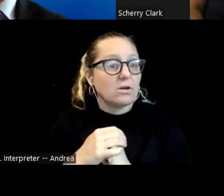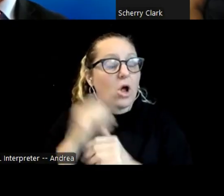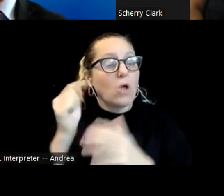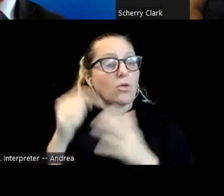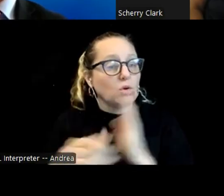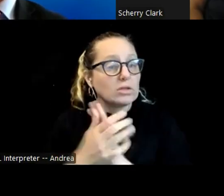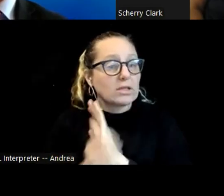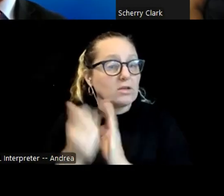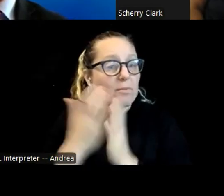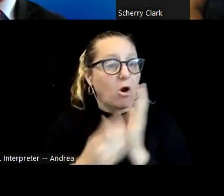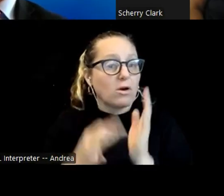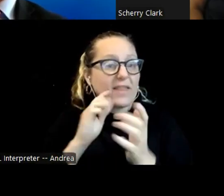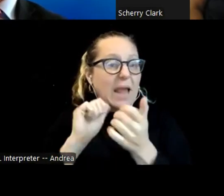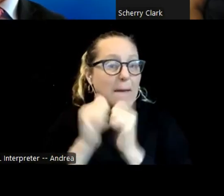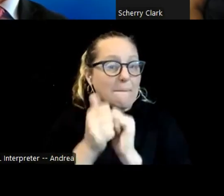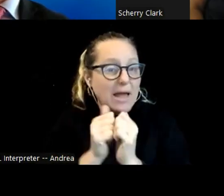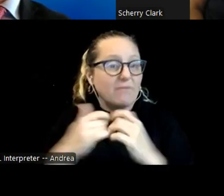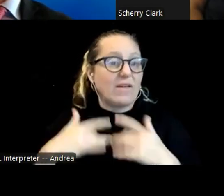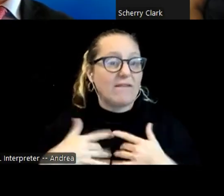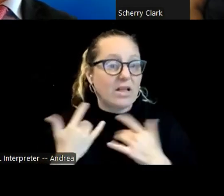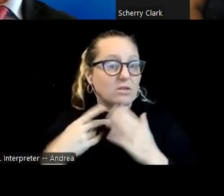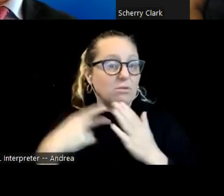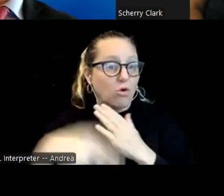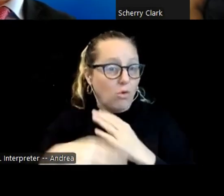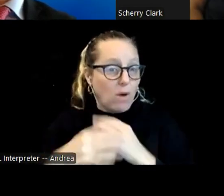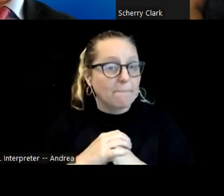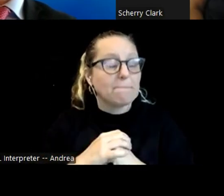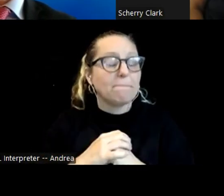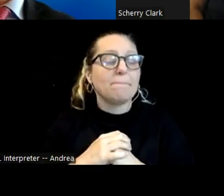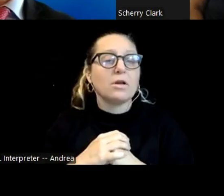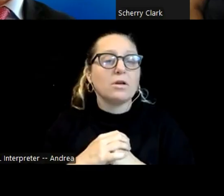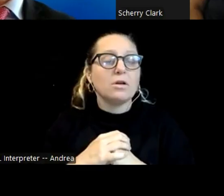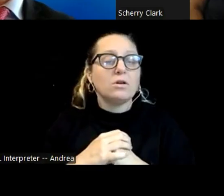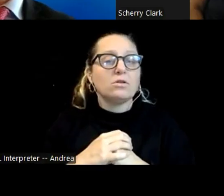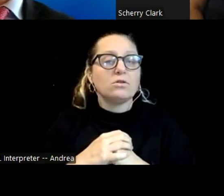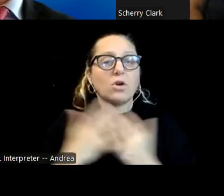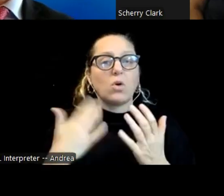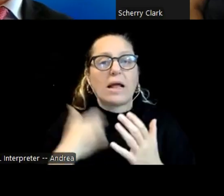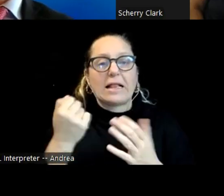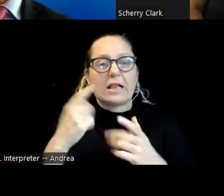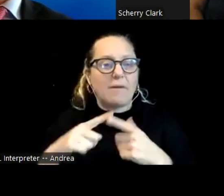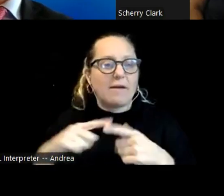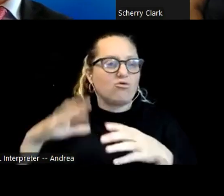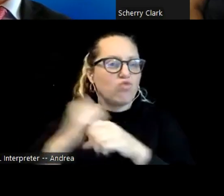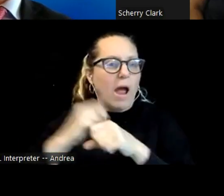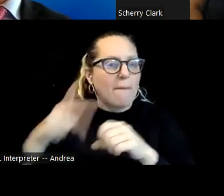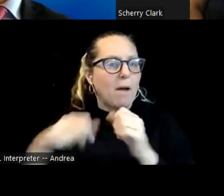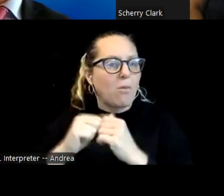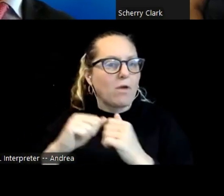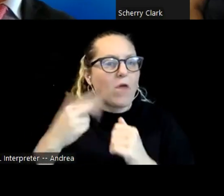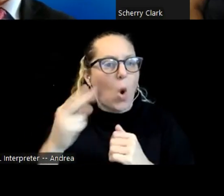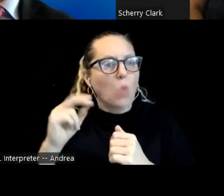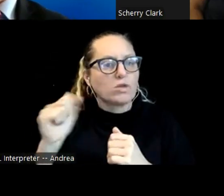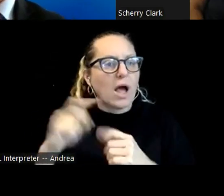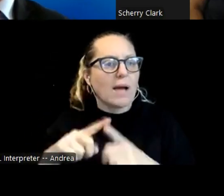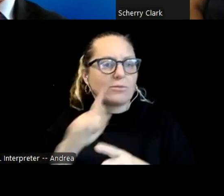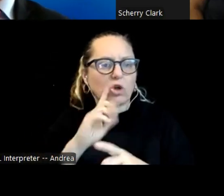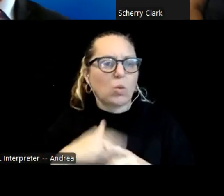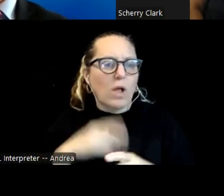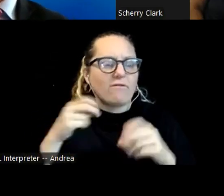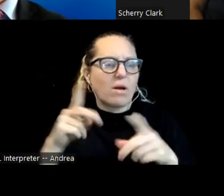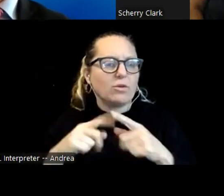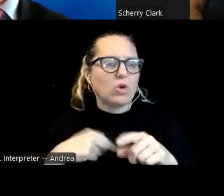of our competitive events program. And so just a little bit to wrap up with HOSA, and I'm sure I'll have an opportunity to answer